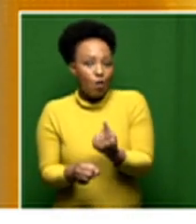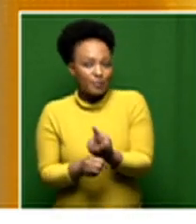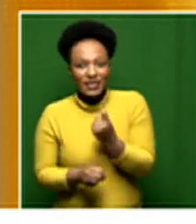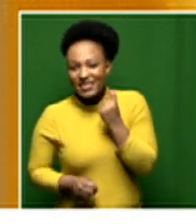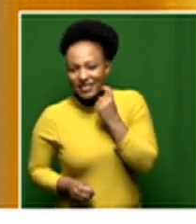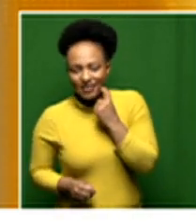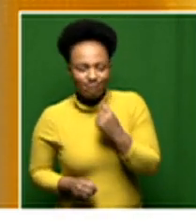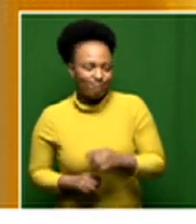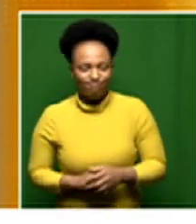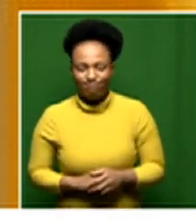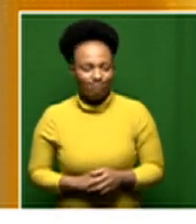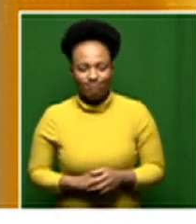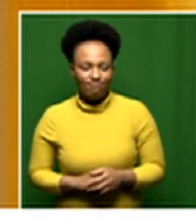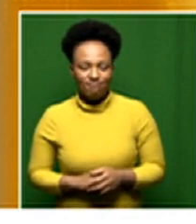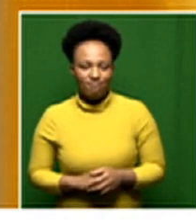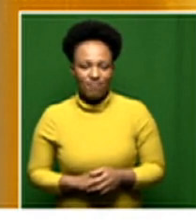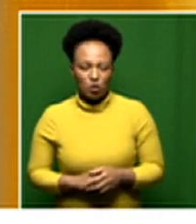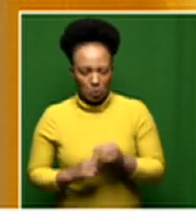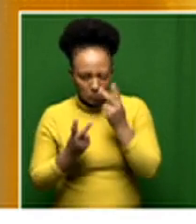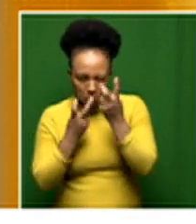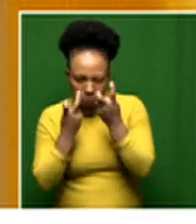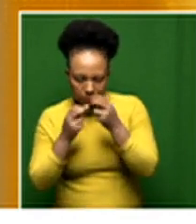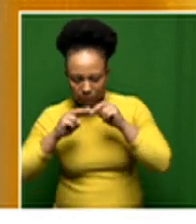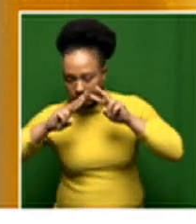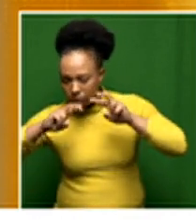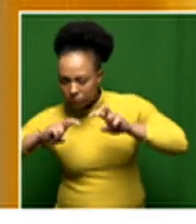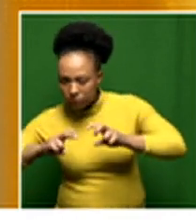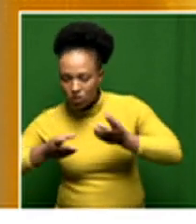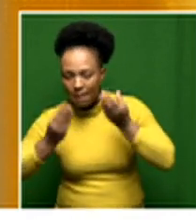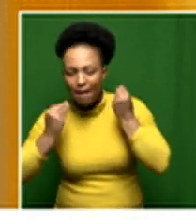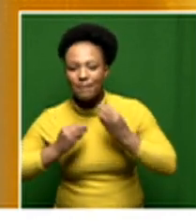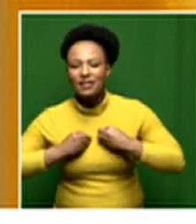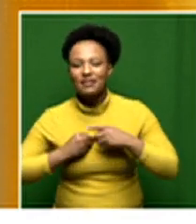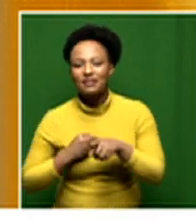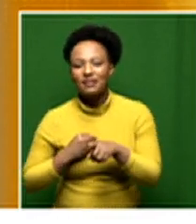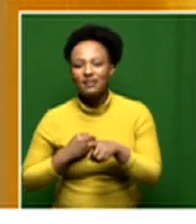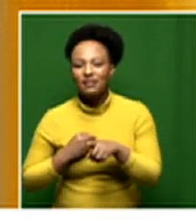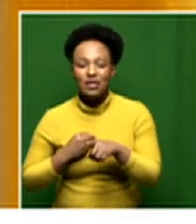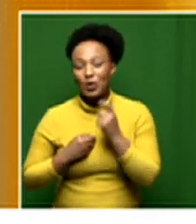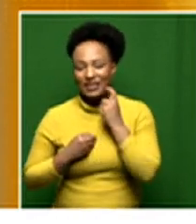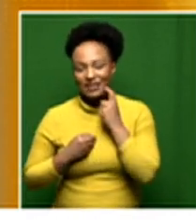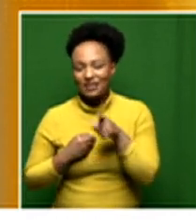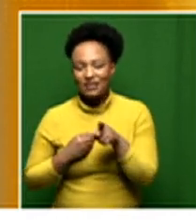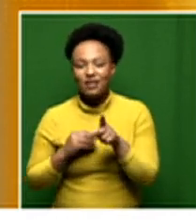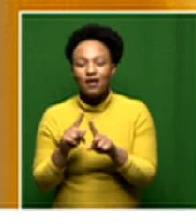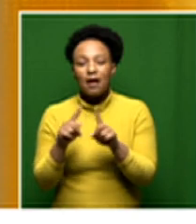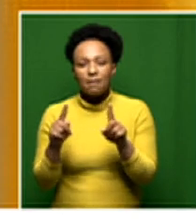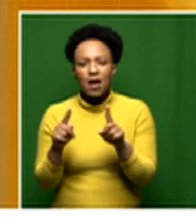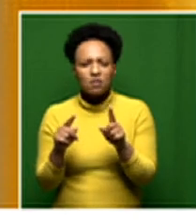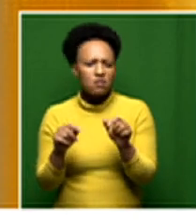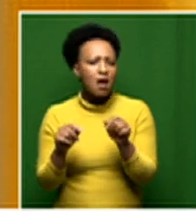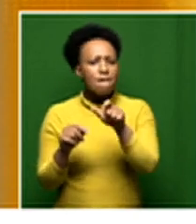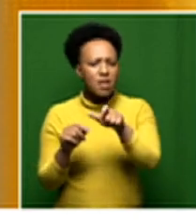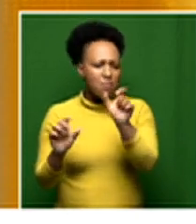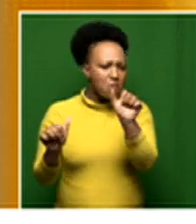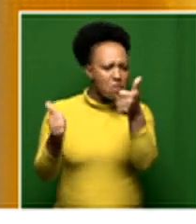way. It's not always easy to track the assets and find them, but there's some very good people in